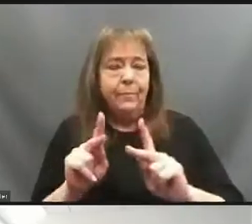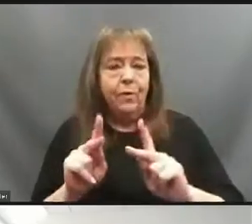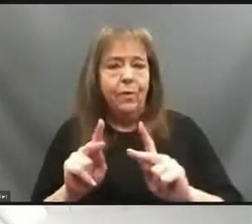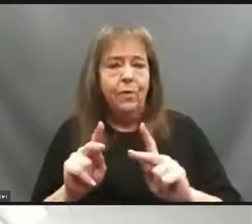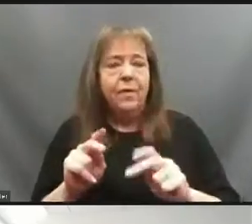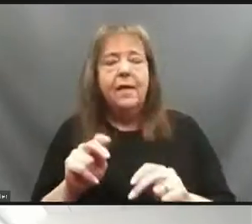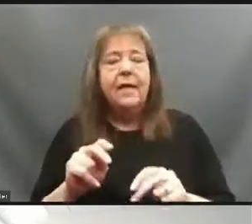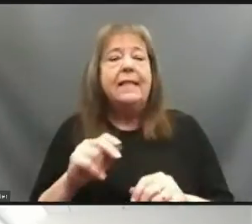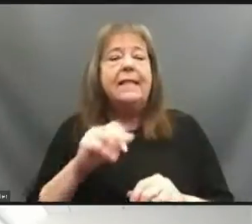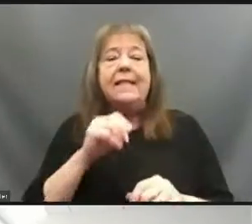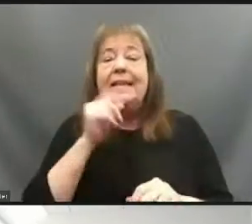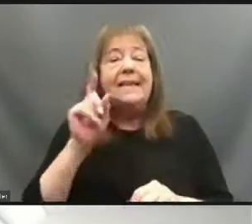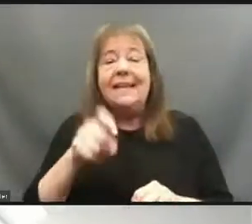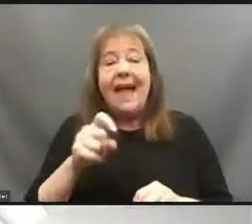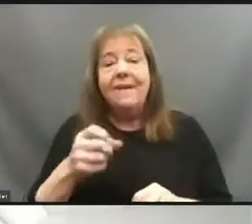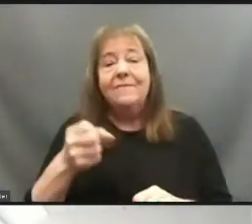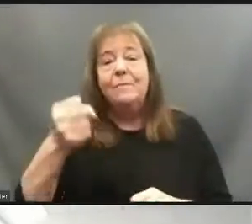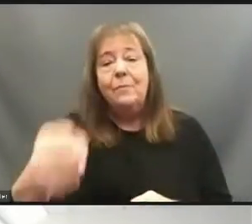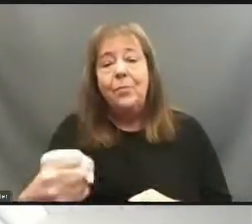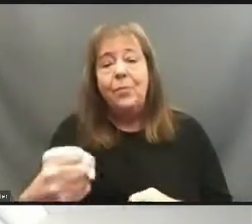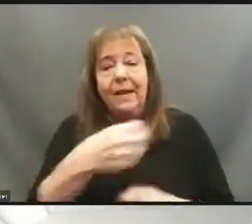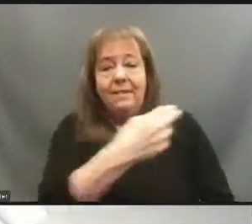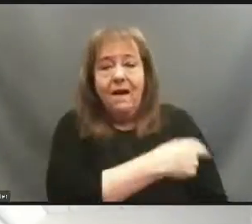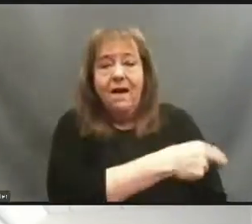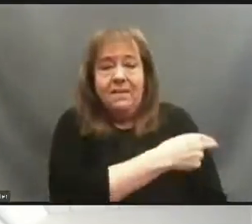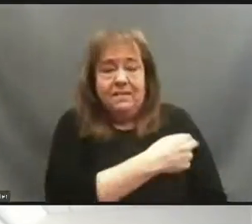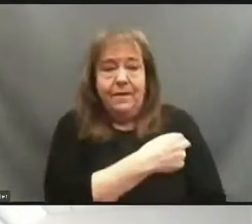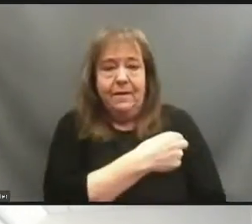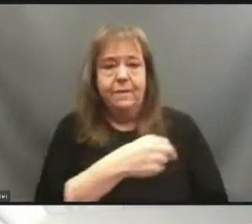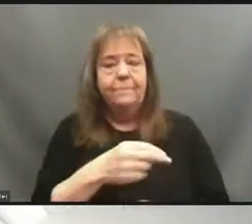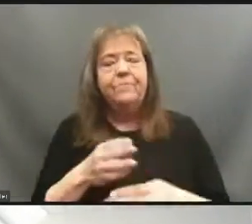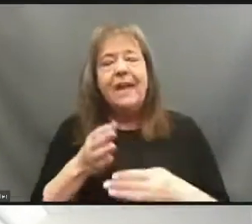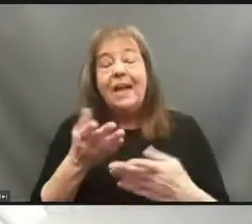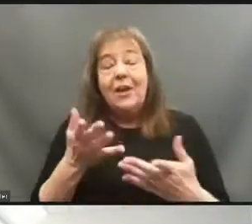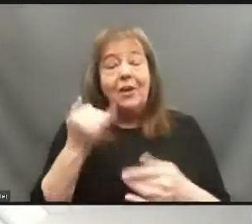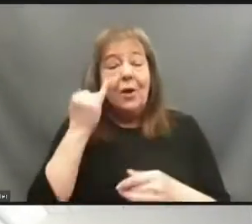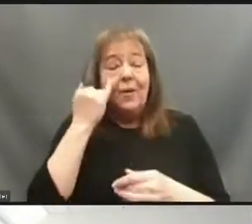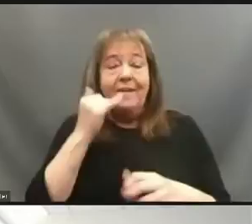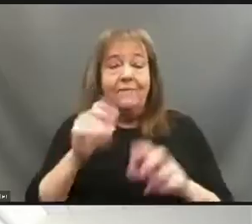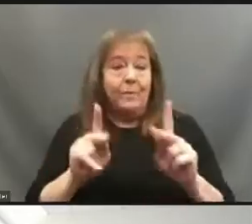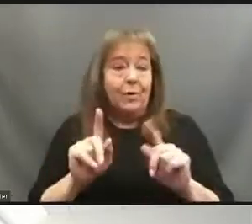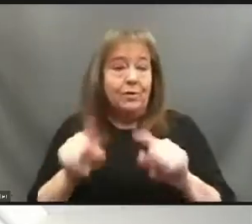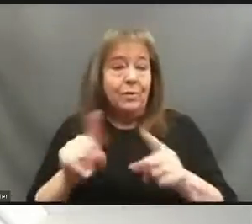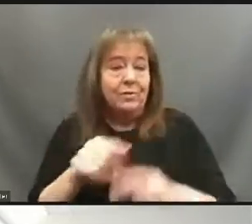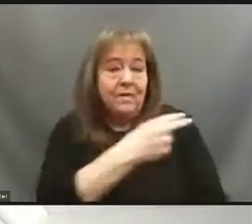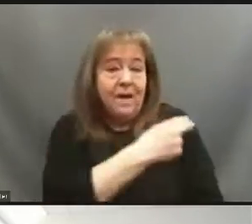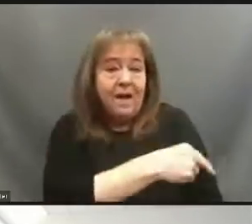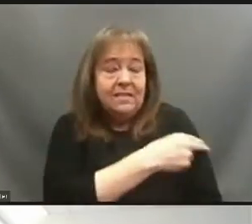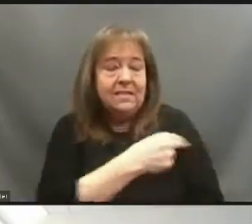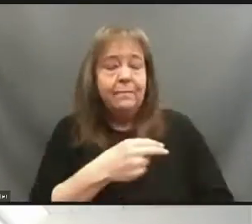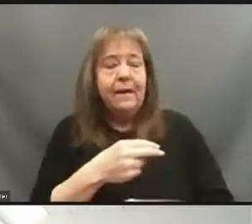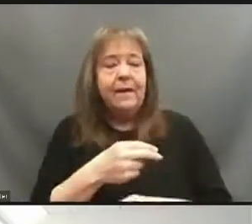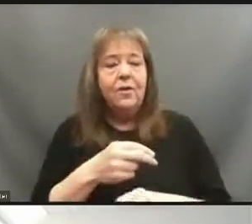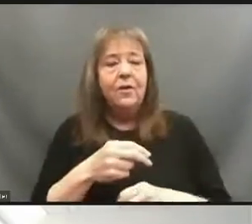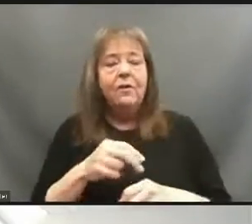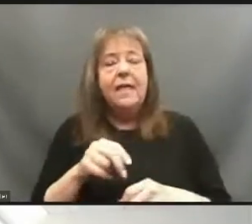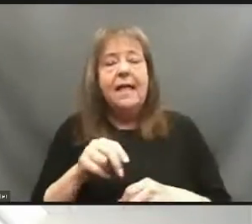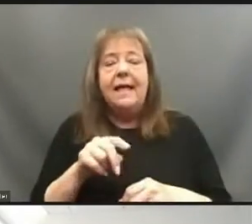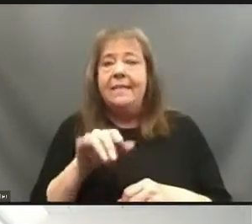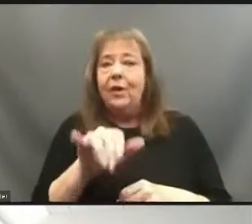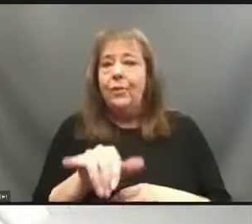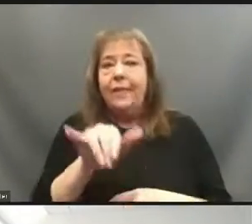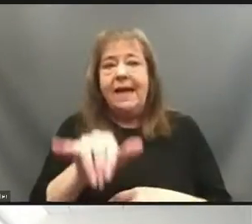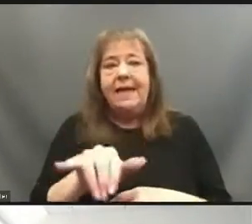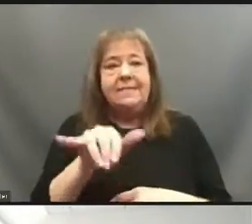130 hospitalizations. The average length of stay on somebody who has COVID and gets hospitalized, these are not short stays.